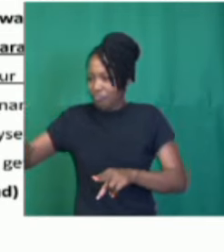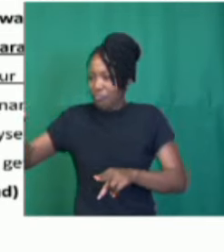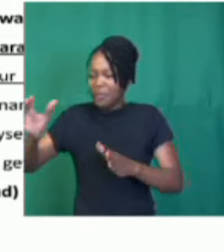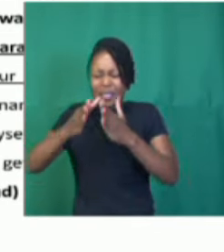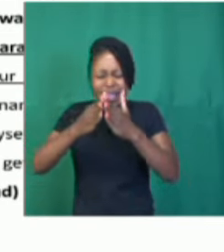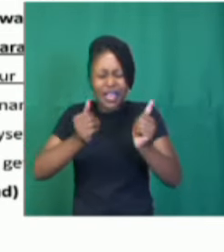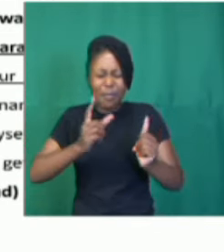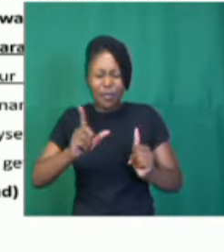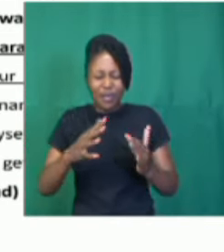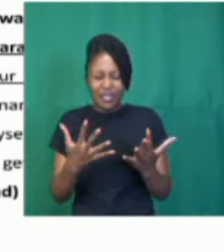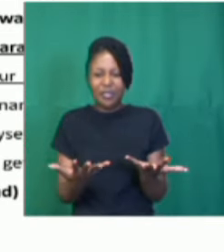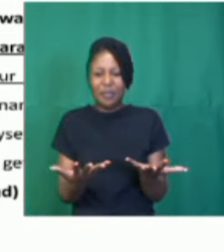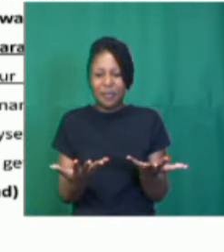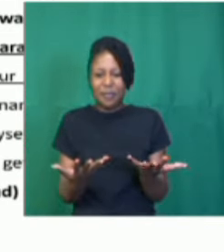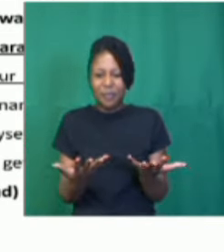A bolt